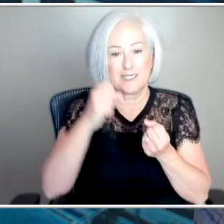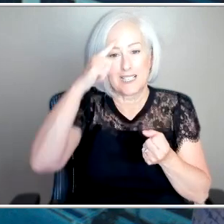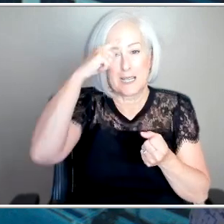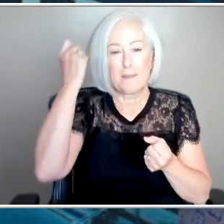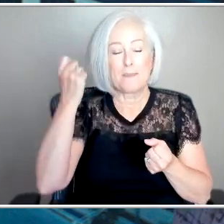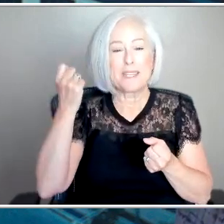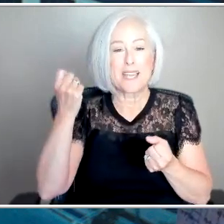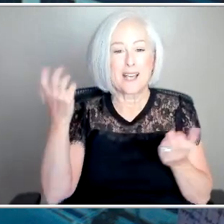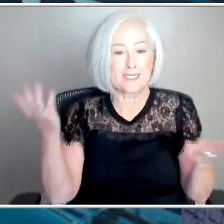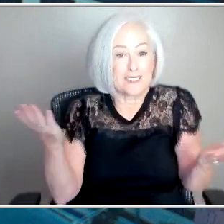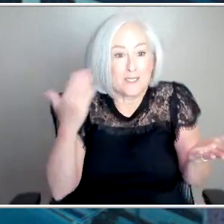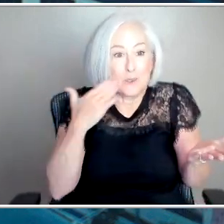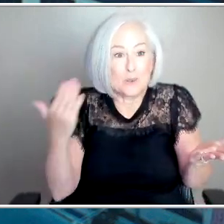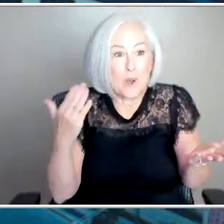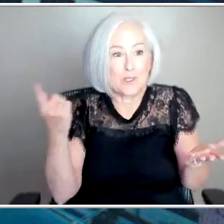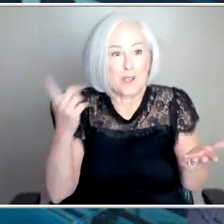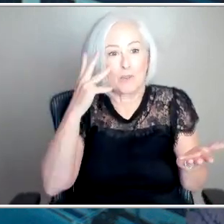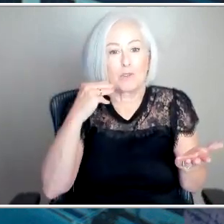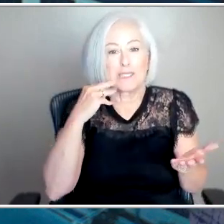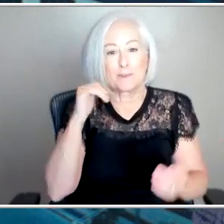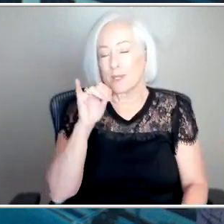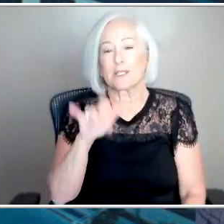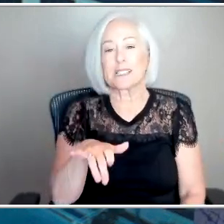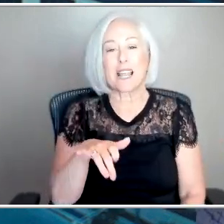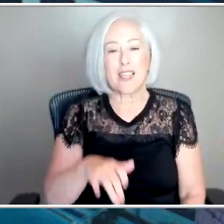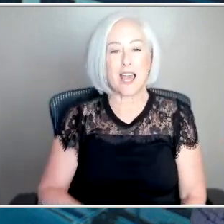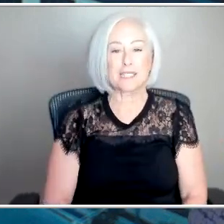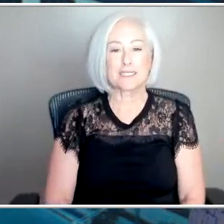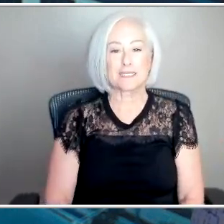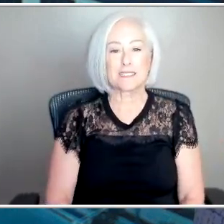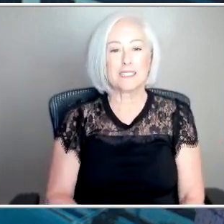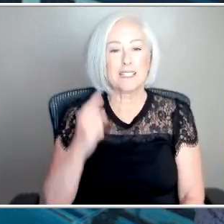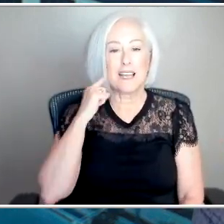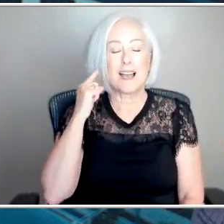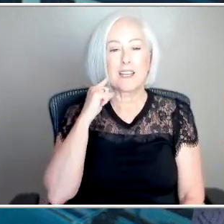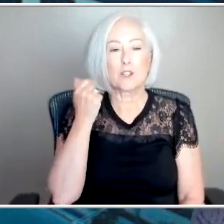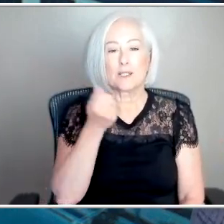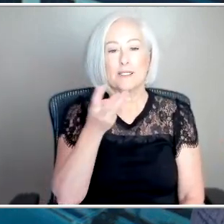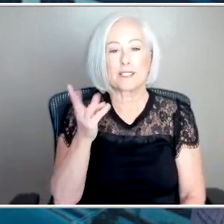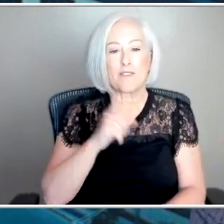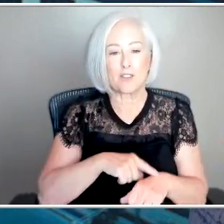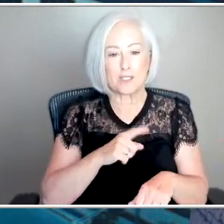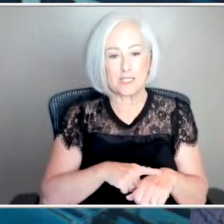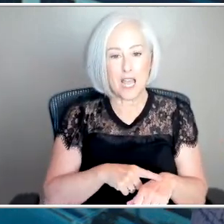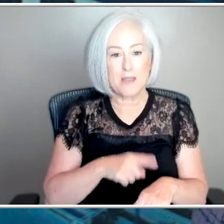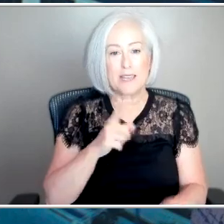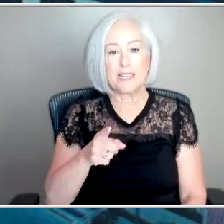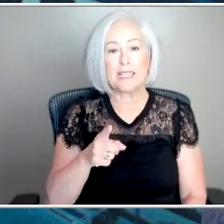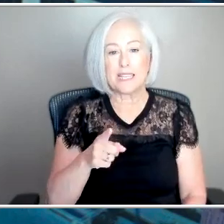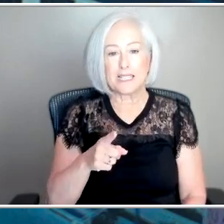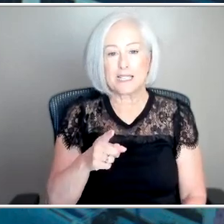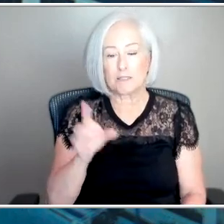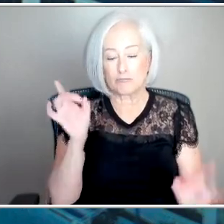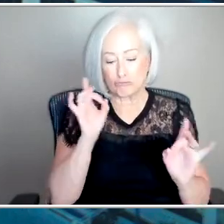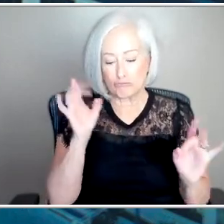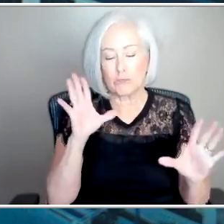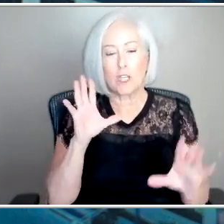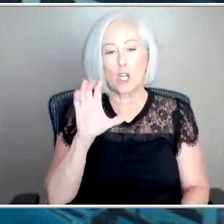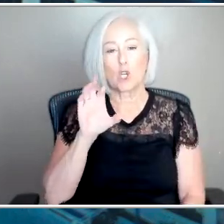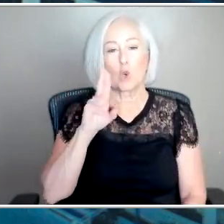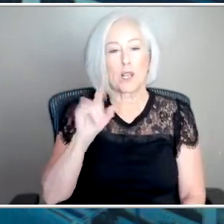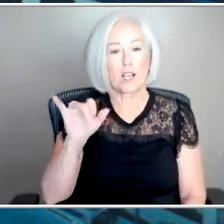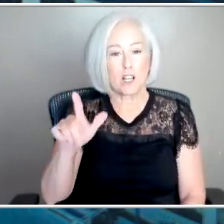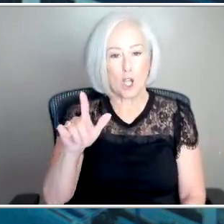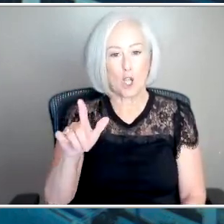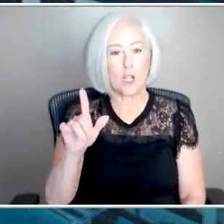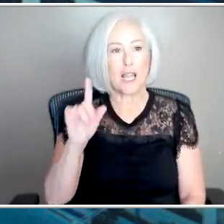when somebody's going through this, I heard several times that Adrian was very critical, and to have to deal with that alone